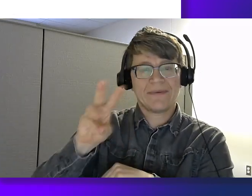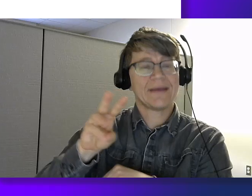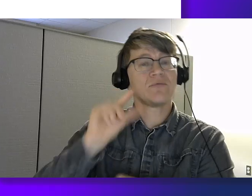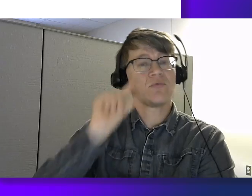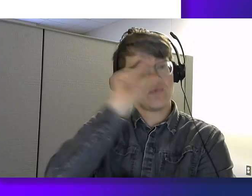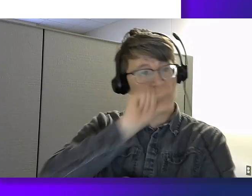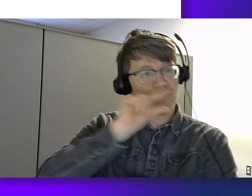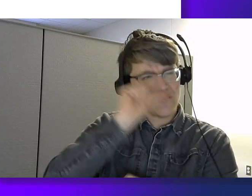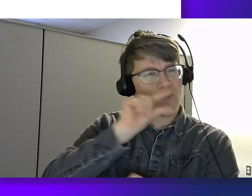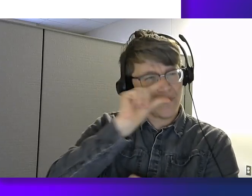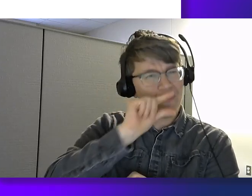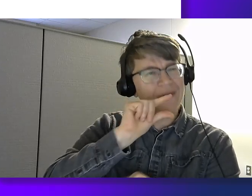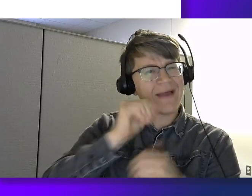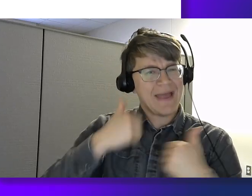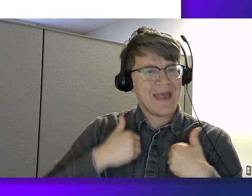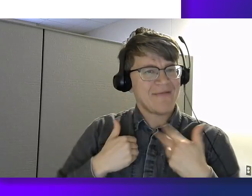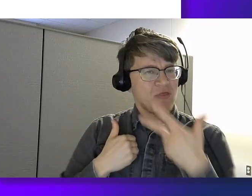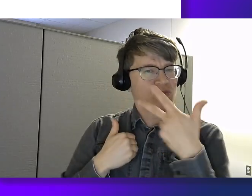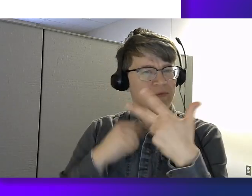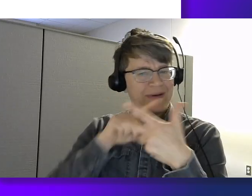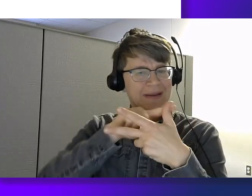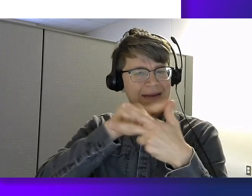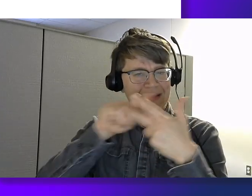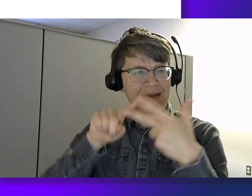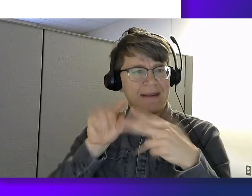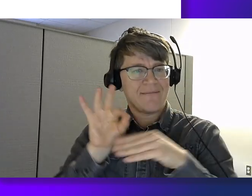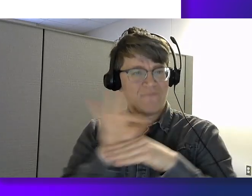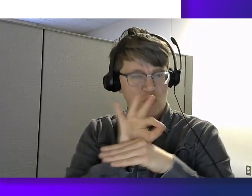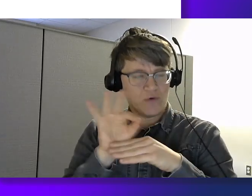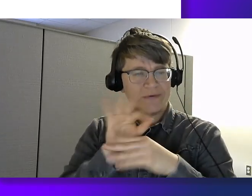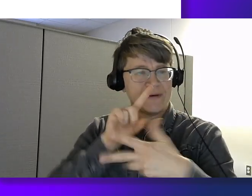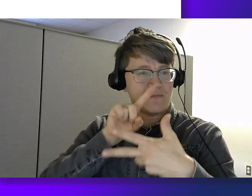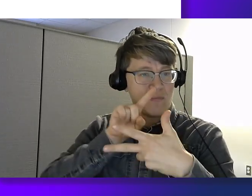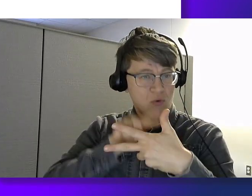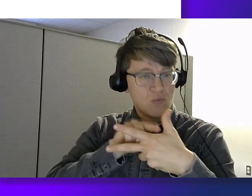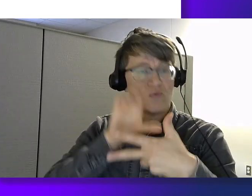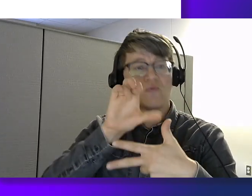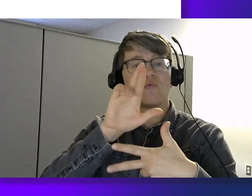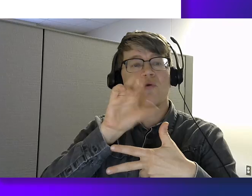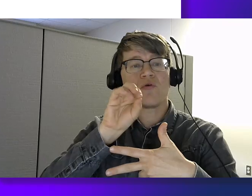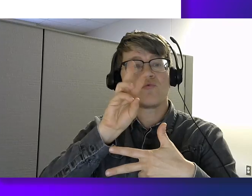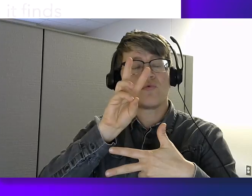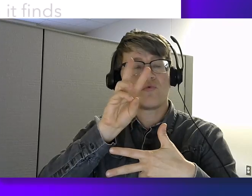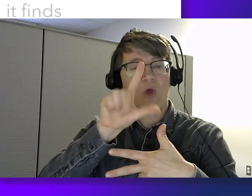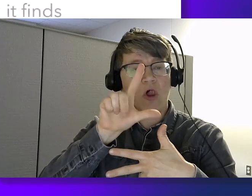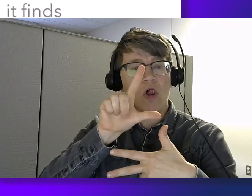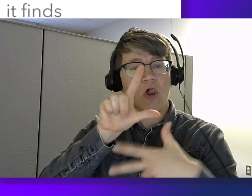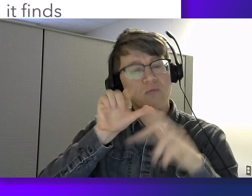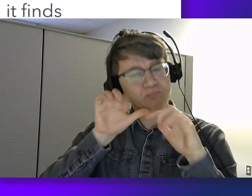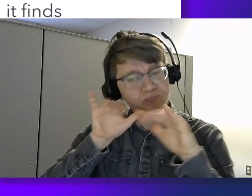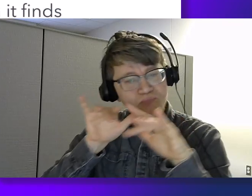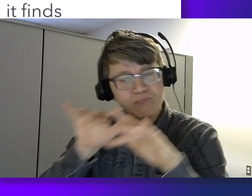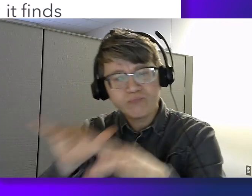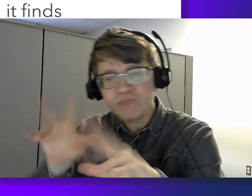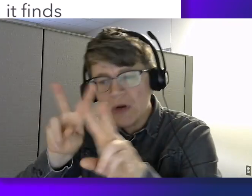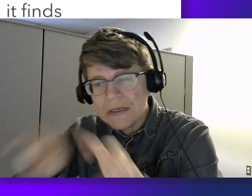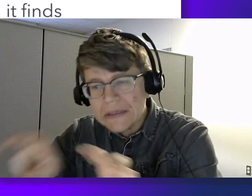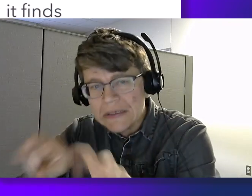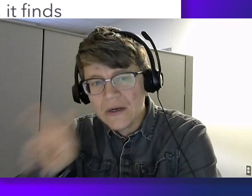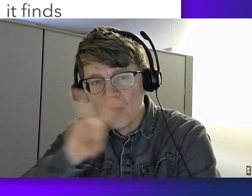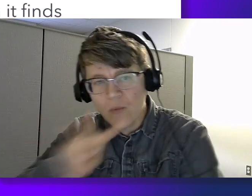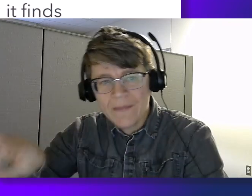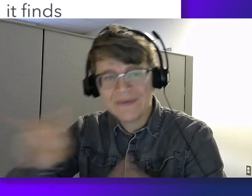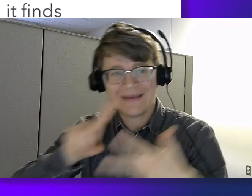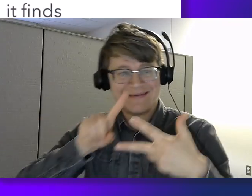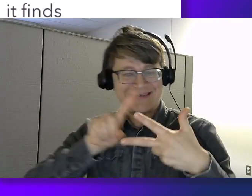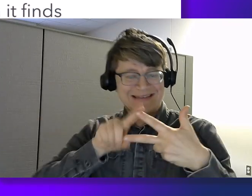functions: crawl, or search web pages and look over the code and content for each URL; index, or store and organize